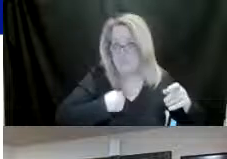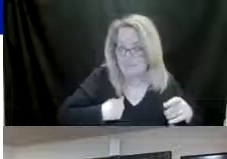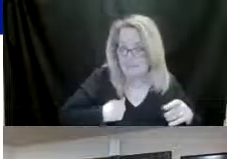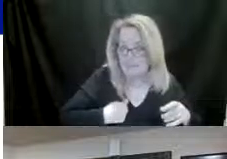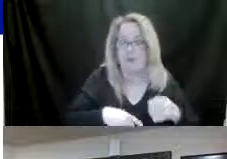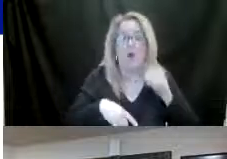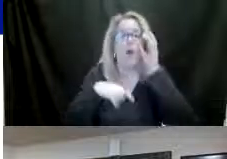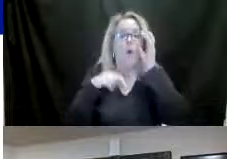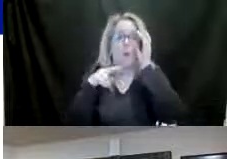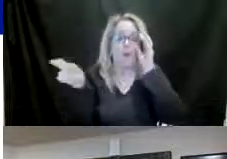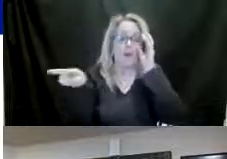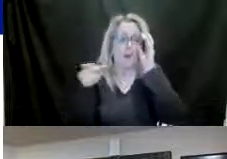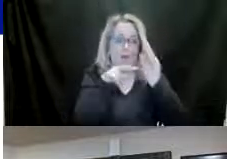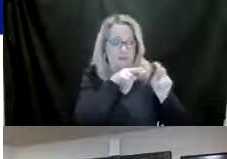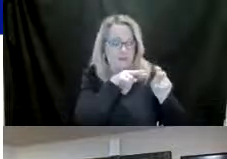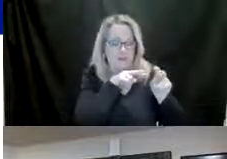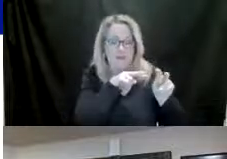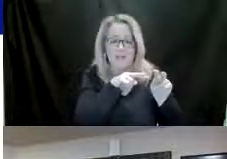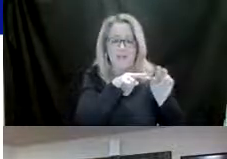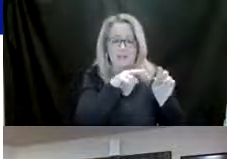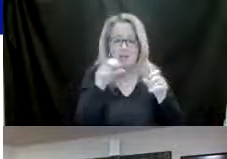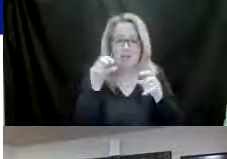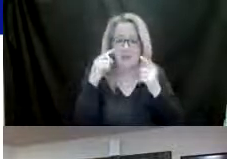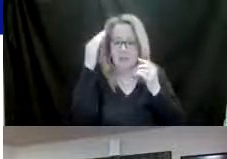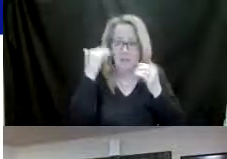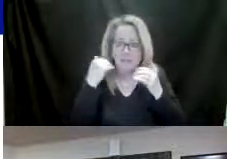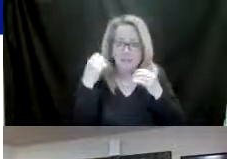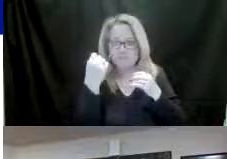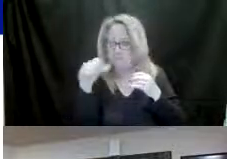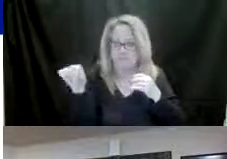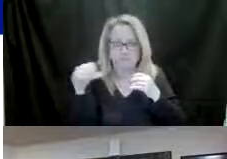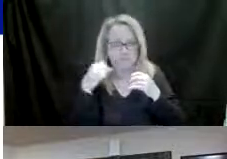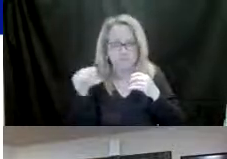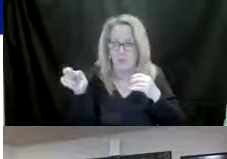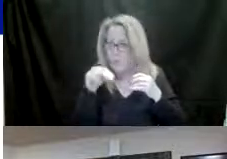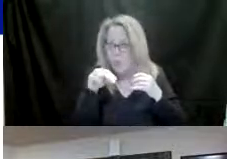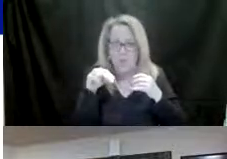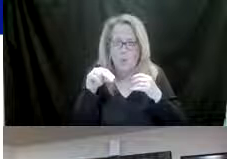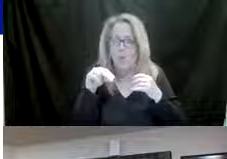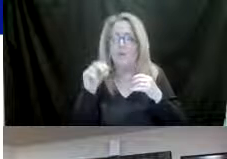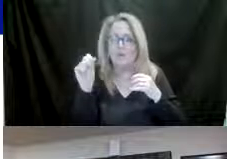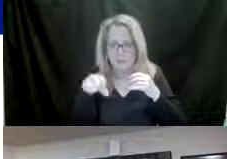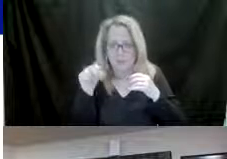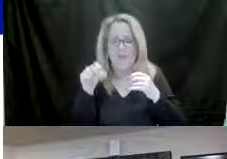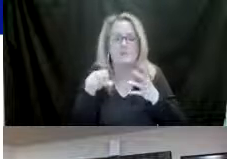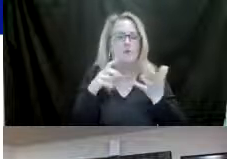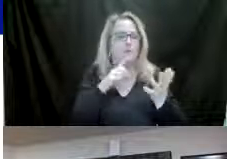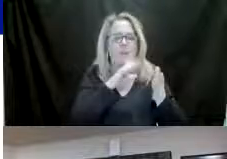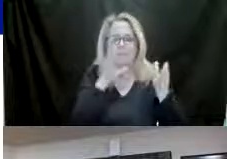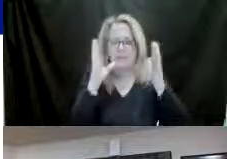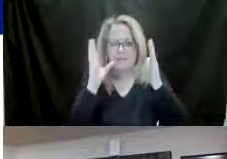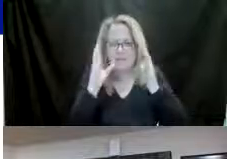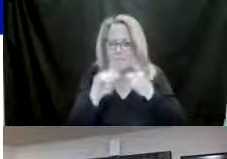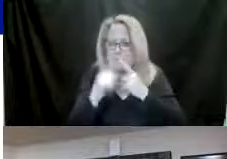head, no, things like that are happening. Engaging in joint attention, which we talked about early, paying attention to the same object